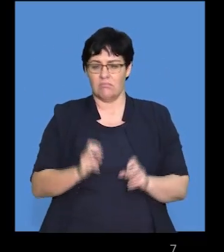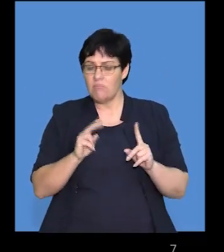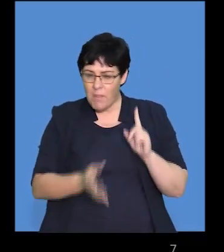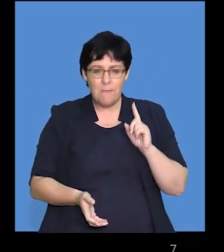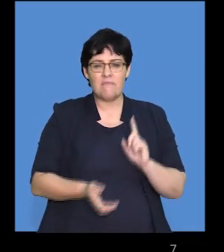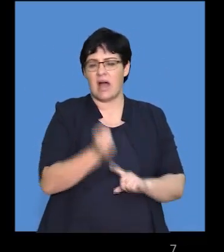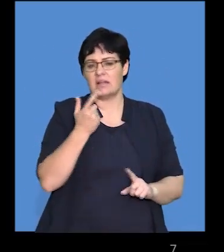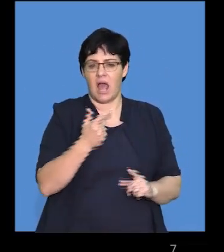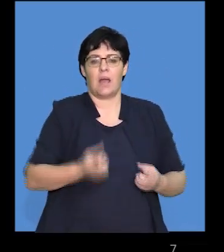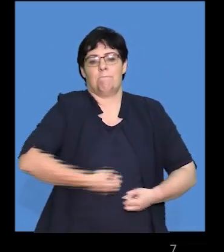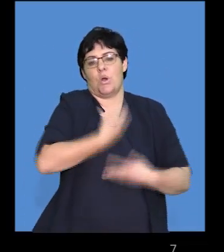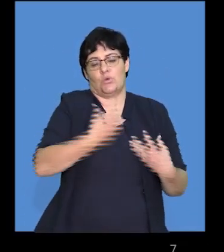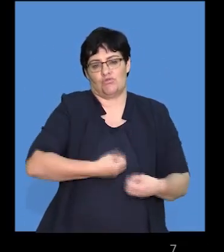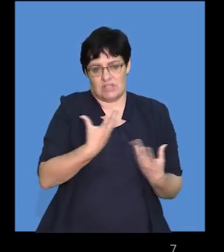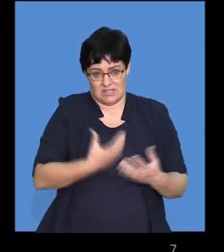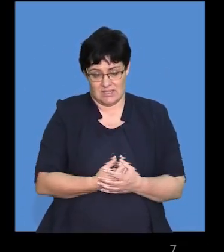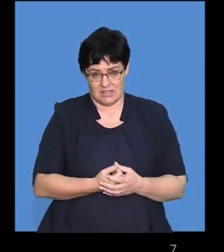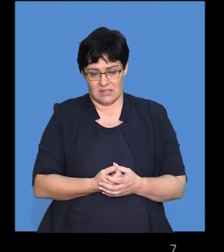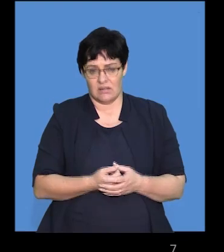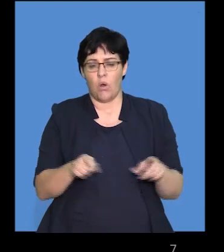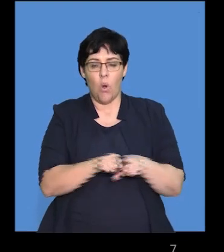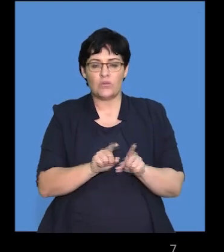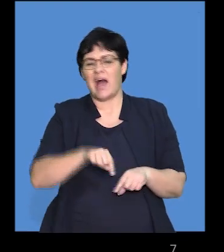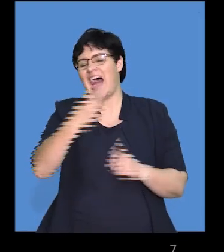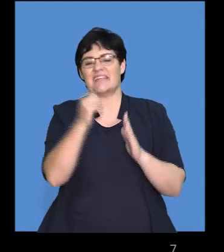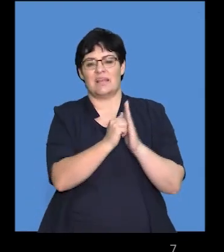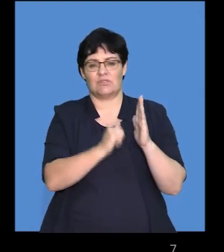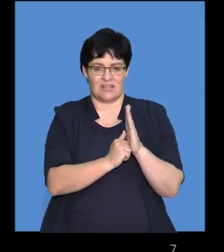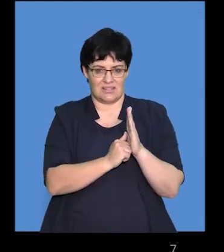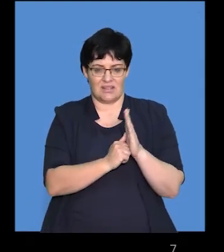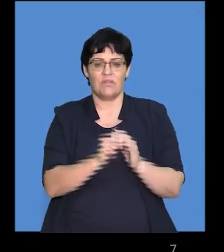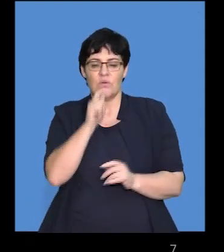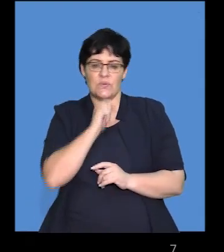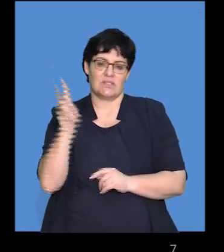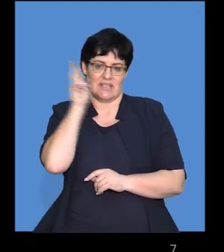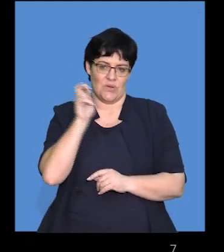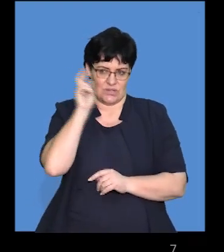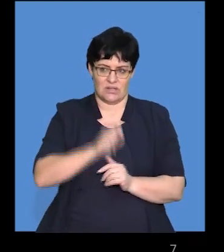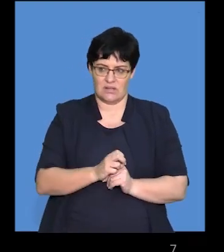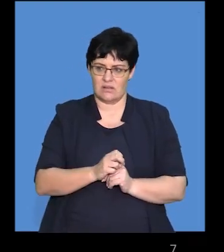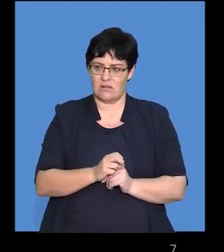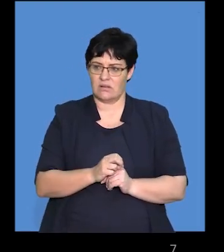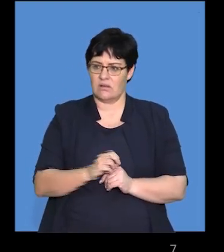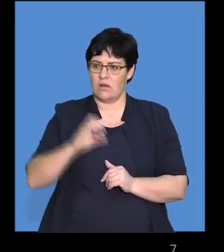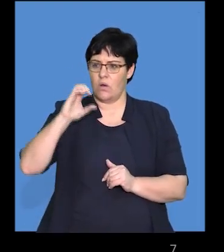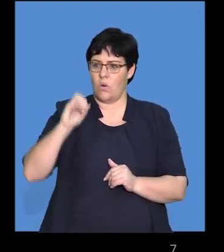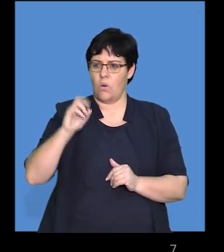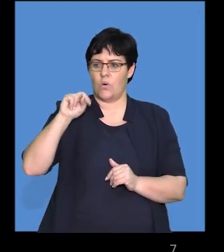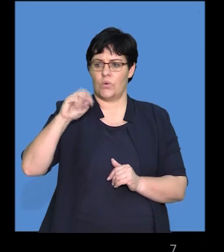these in poetry and of course other subjects that use these sounds.